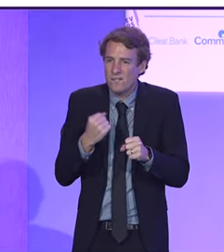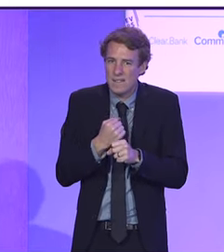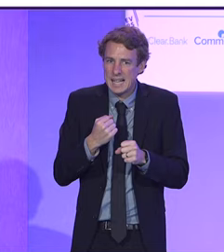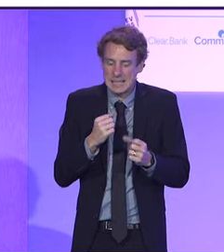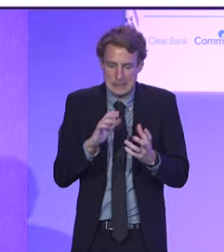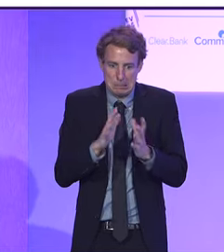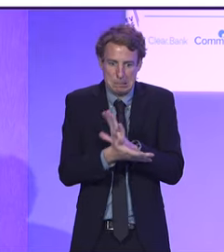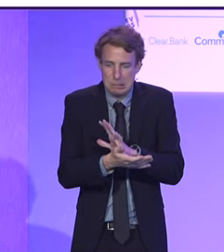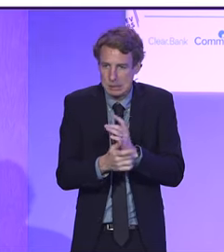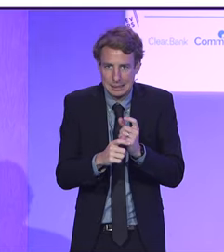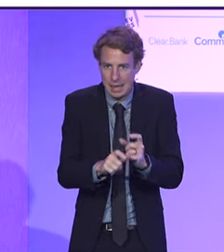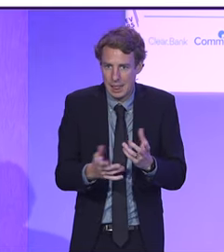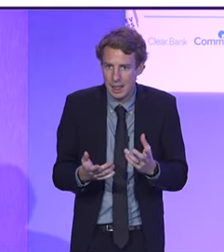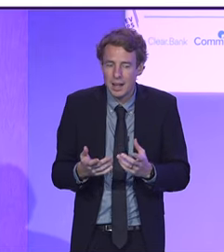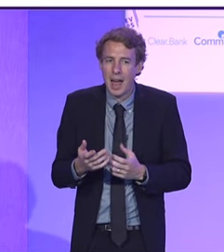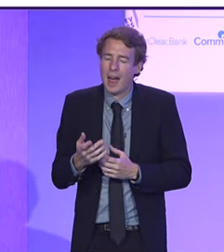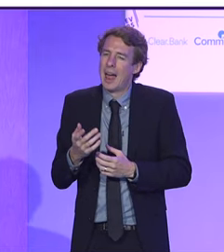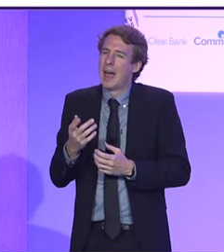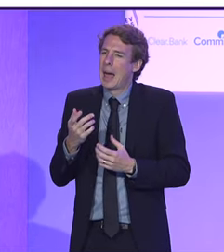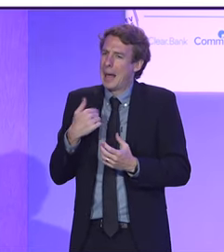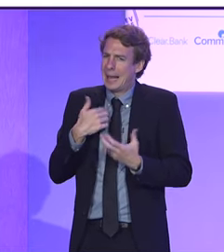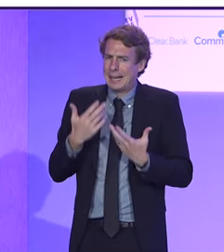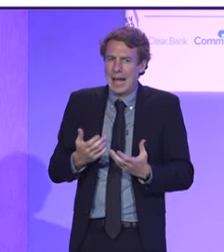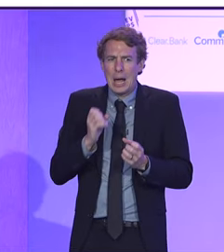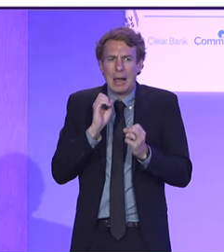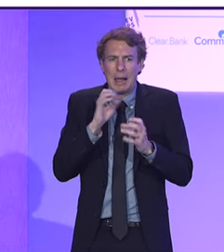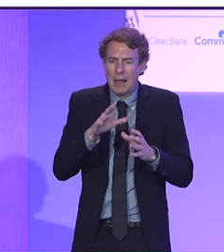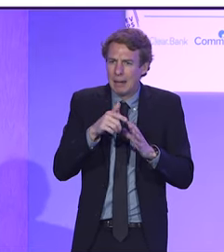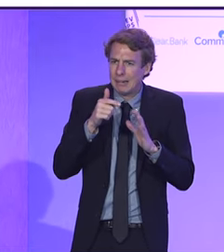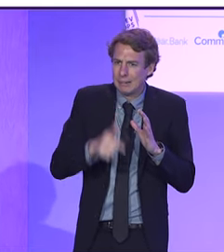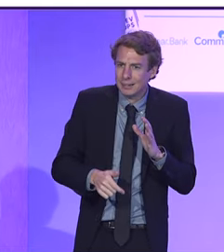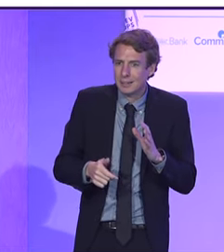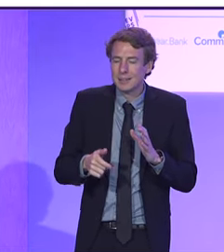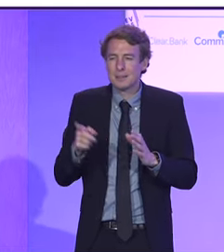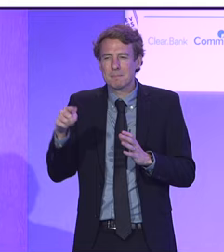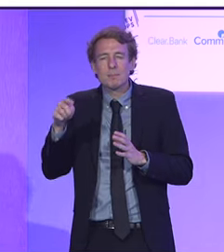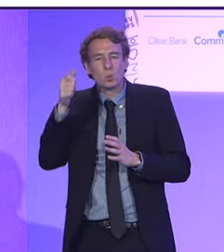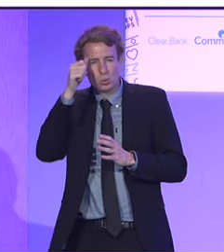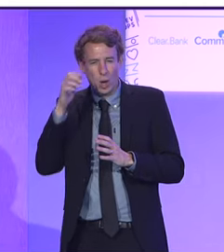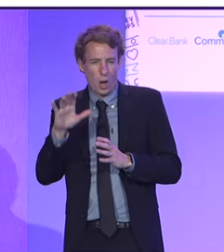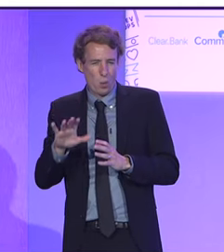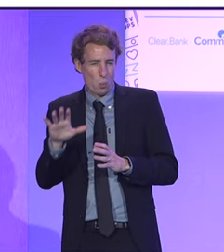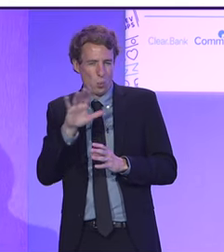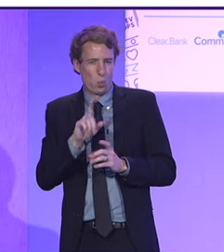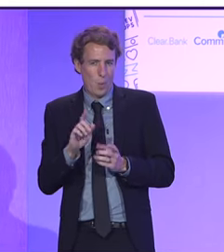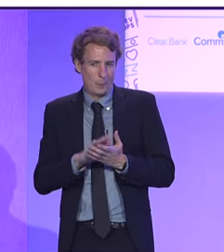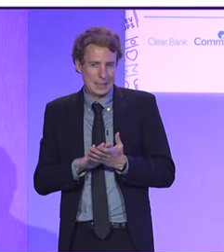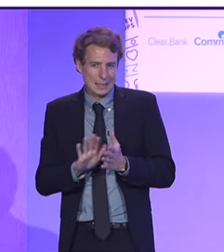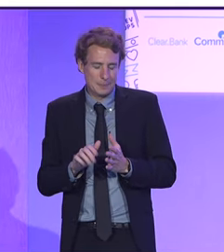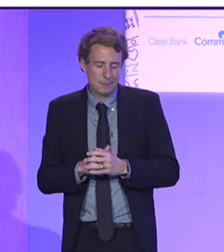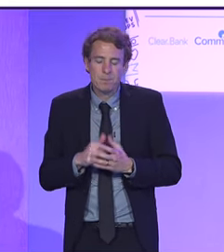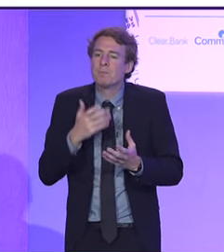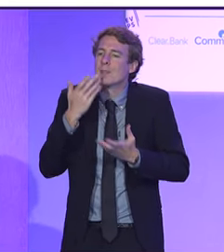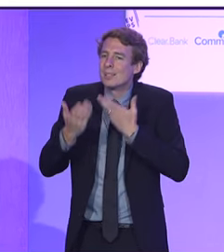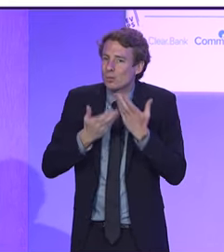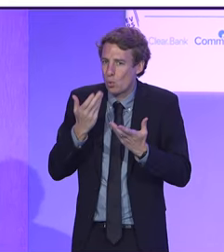sure you already have an idea what that might mean. Again, I'm going to start with a story. Stories are just super powerful. So in